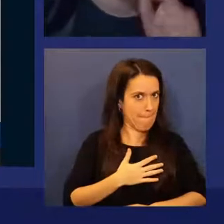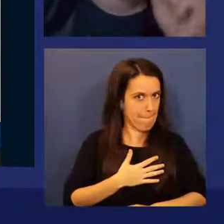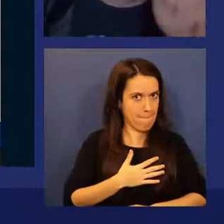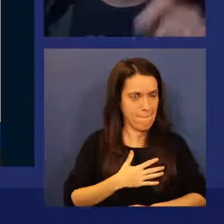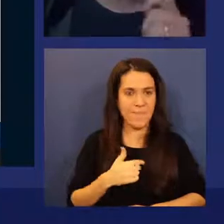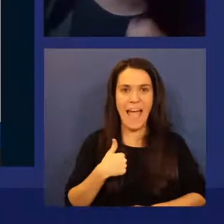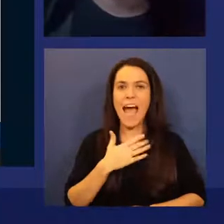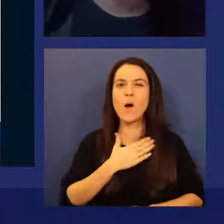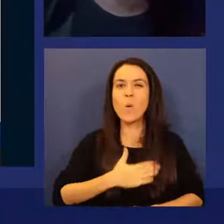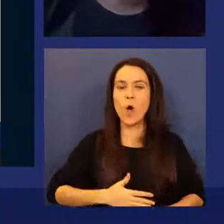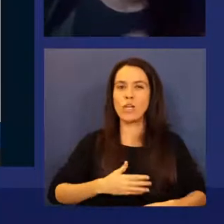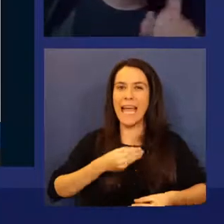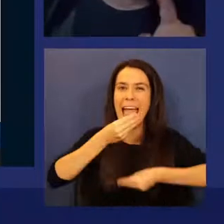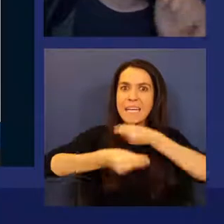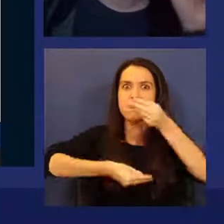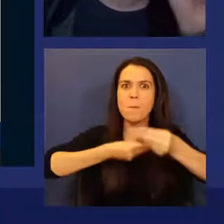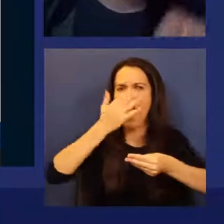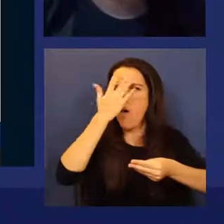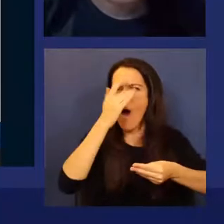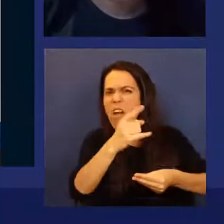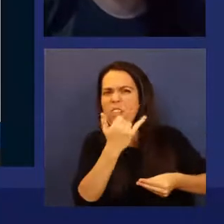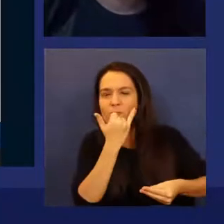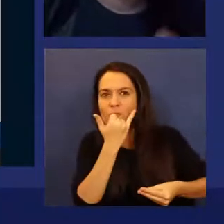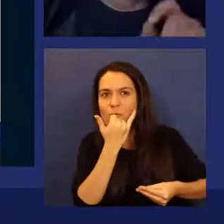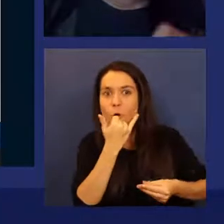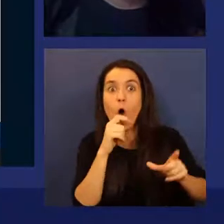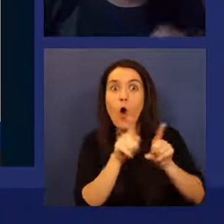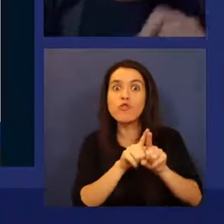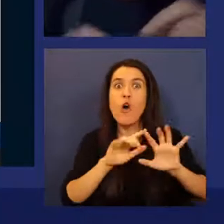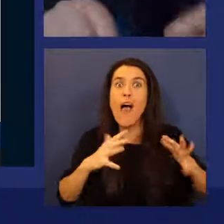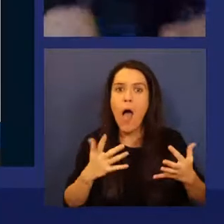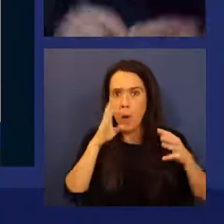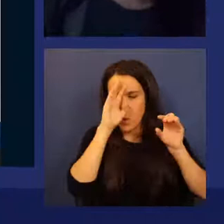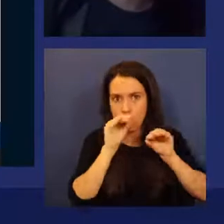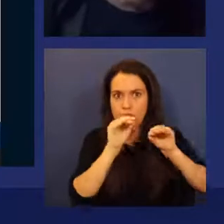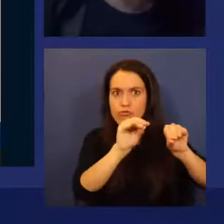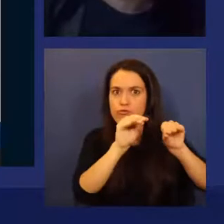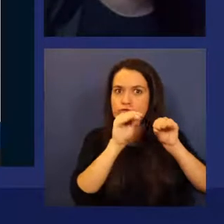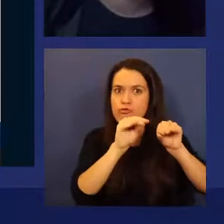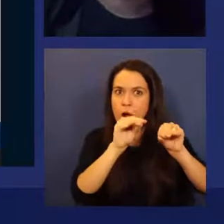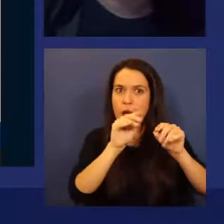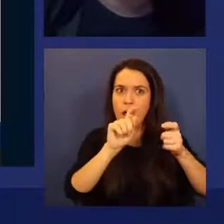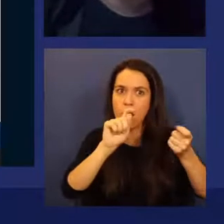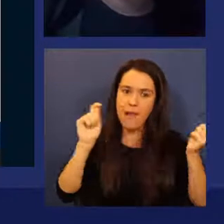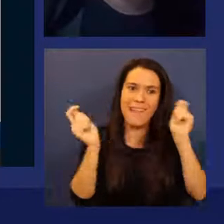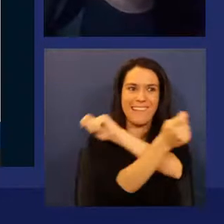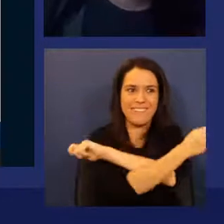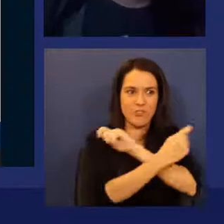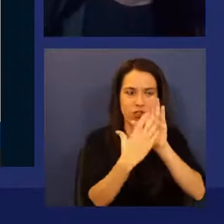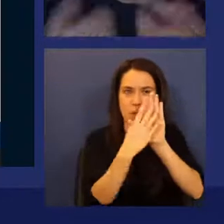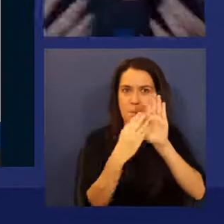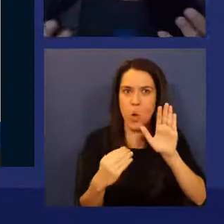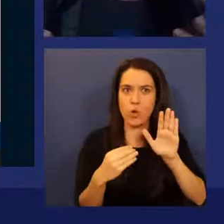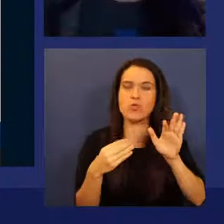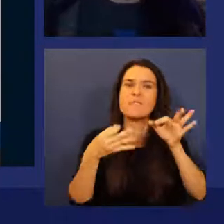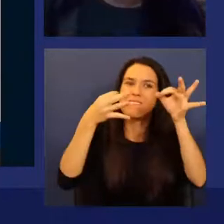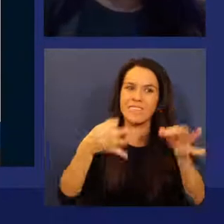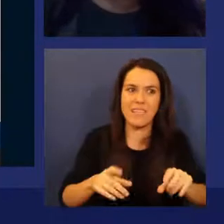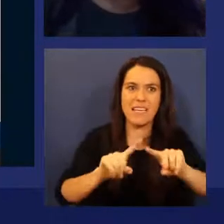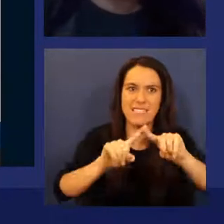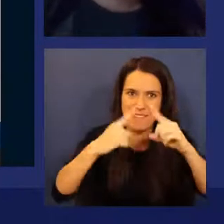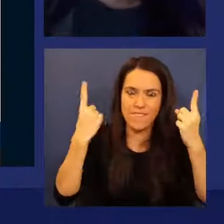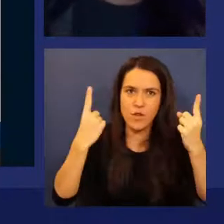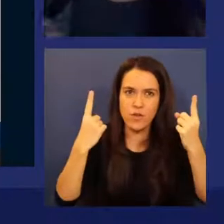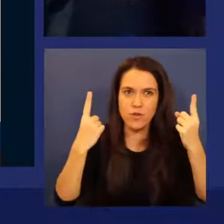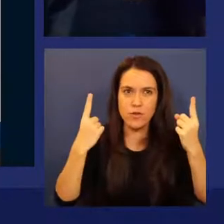why that happened. And then most importantly, how do I train it on a way, like how do I train this model so it makes a different decision? With custom vision, it's